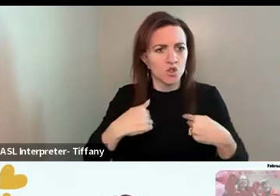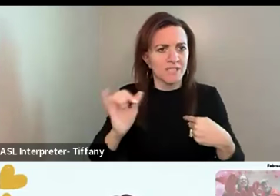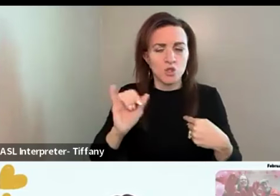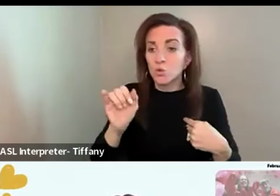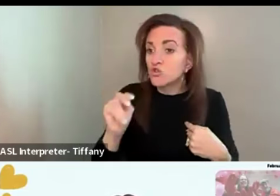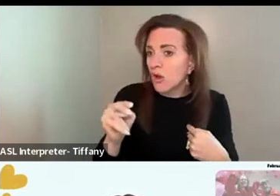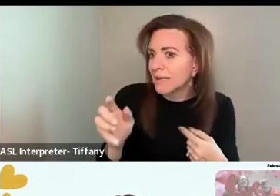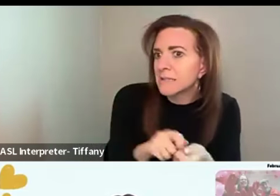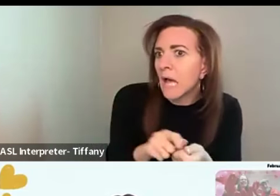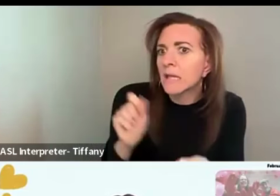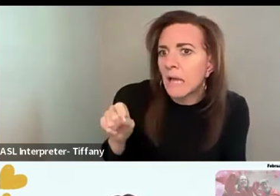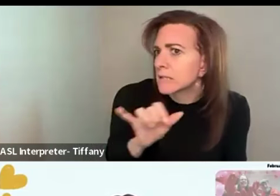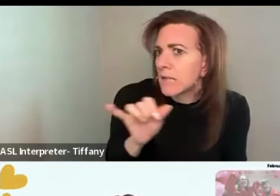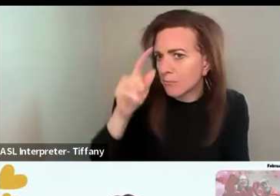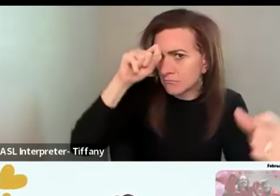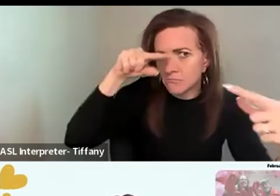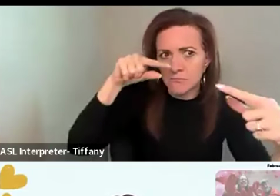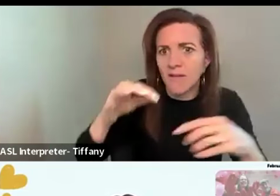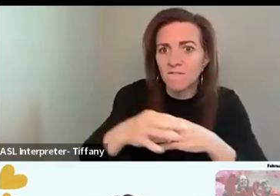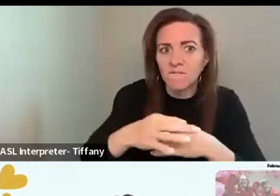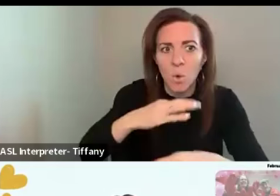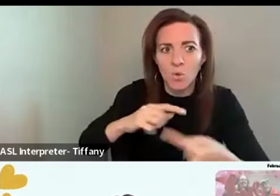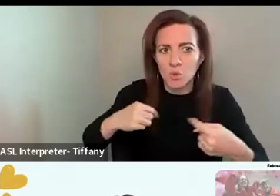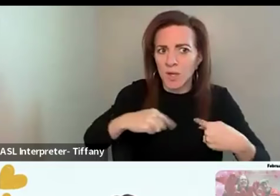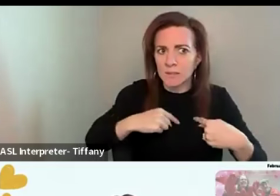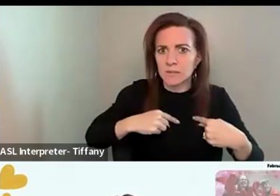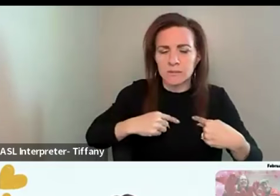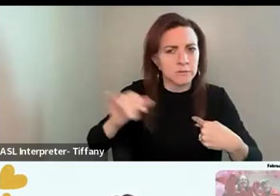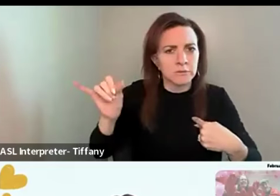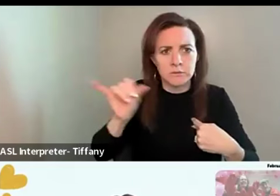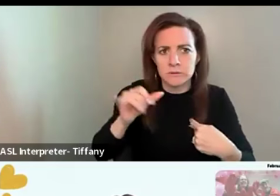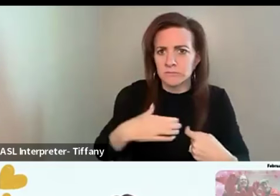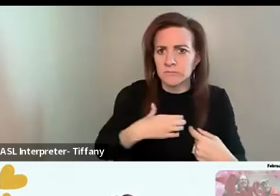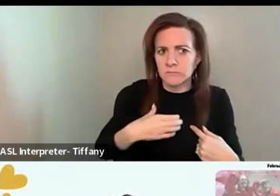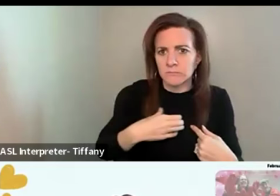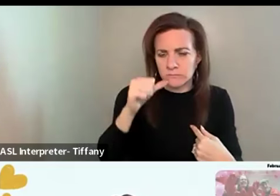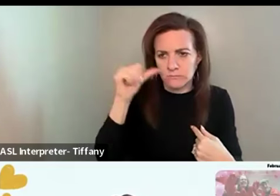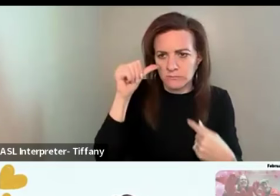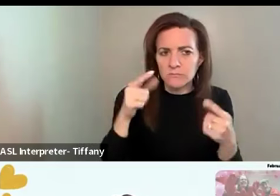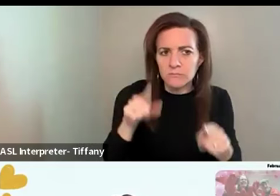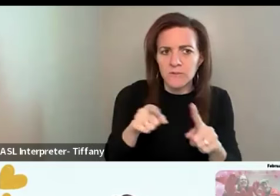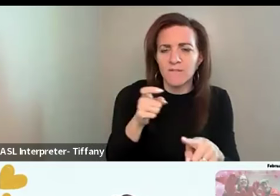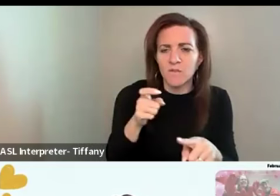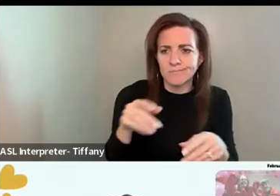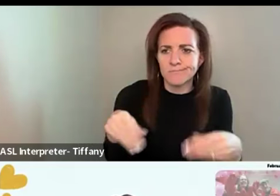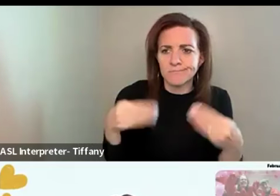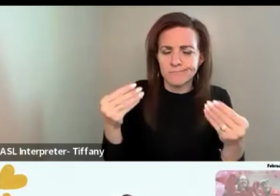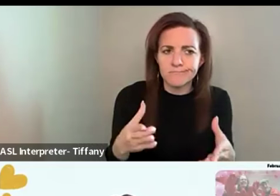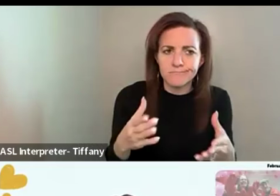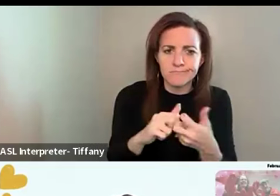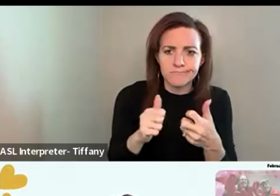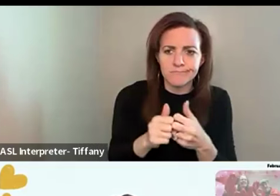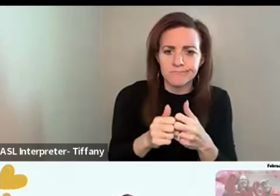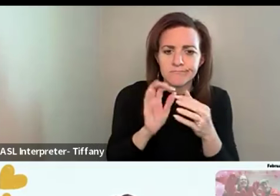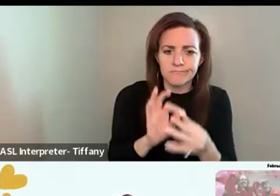that's exactly. Yeah. Please forward those to us. I will say I got a similar complaint yesterday, shared from a provider that had issues